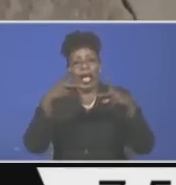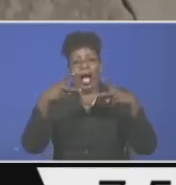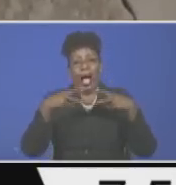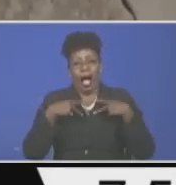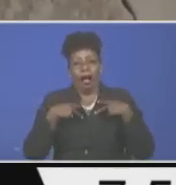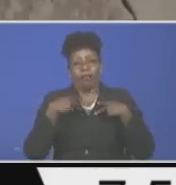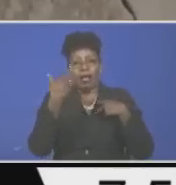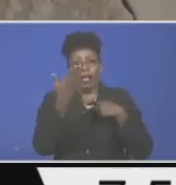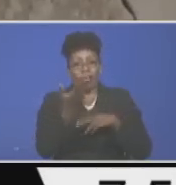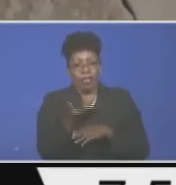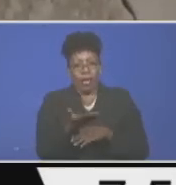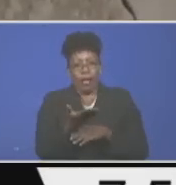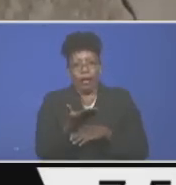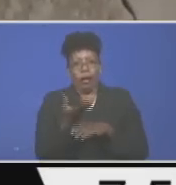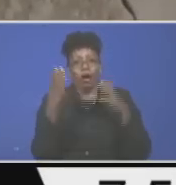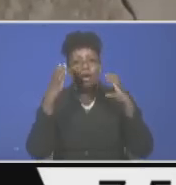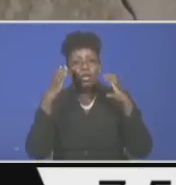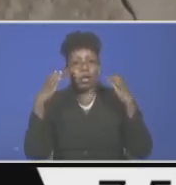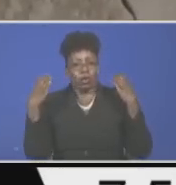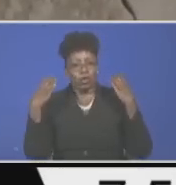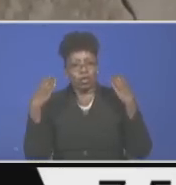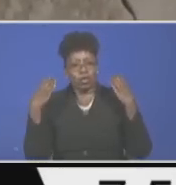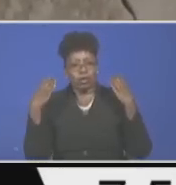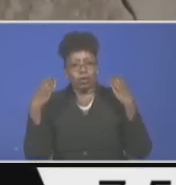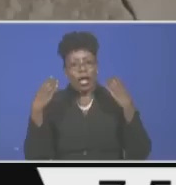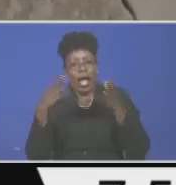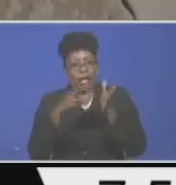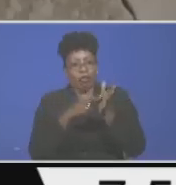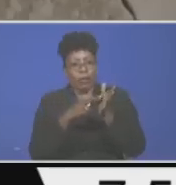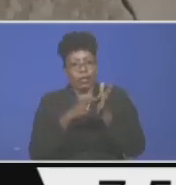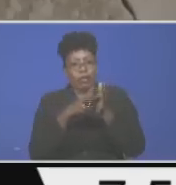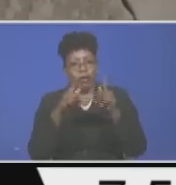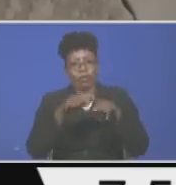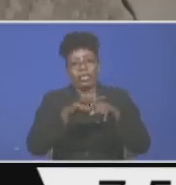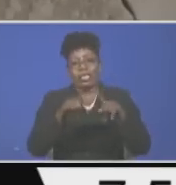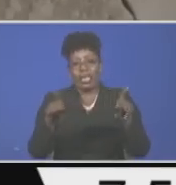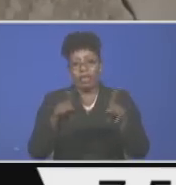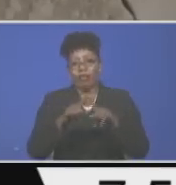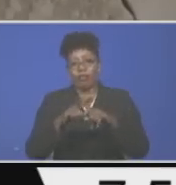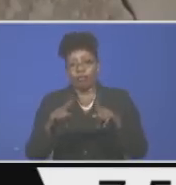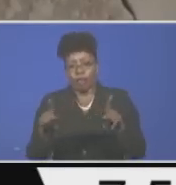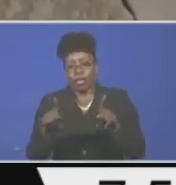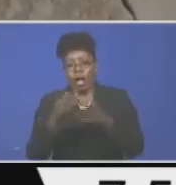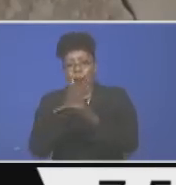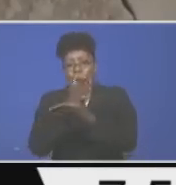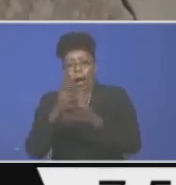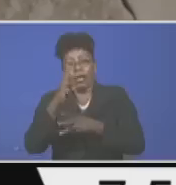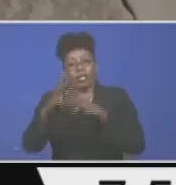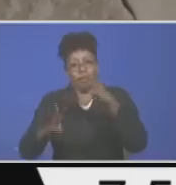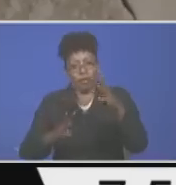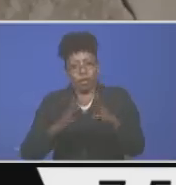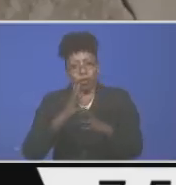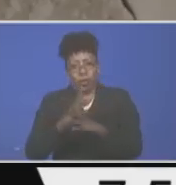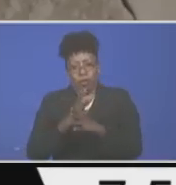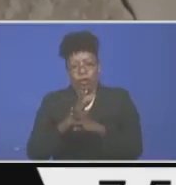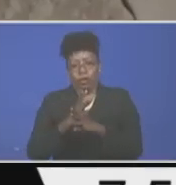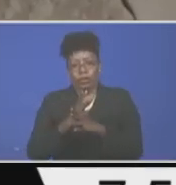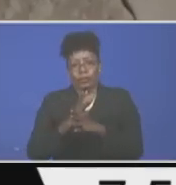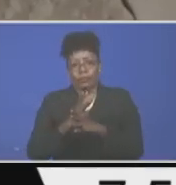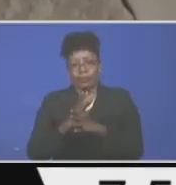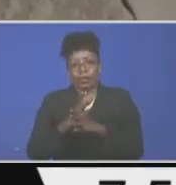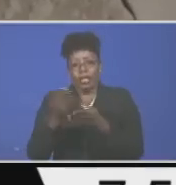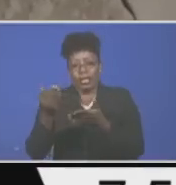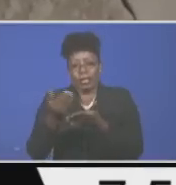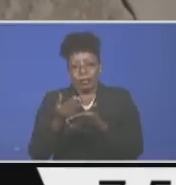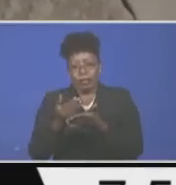their coaches and their representatives from different parts of the world. A lot of them go to Kegel. Some of